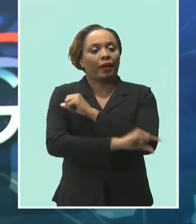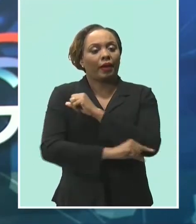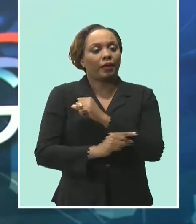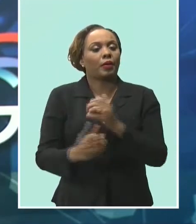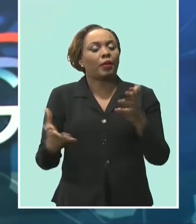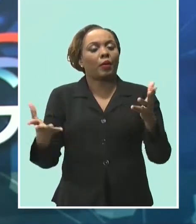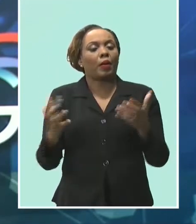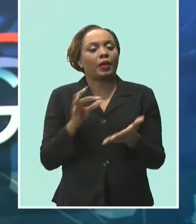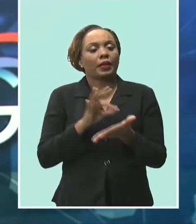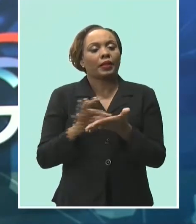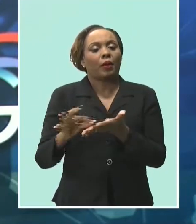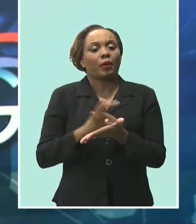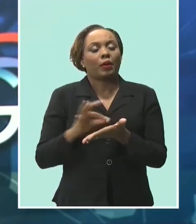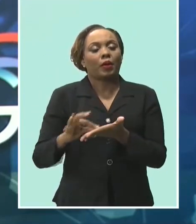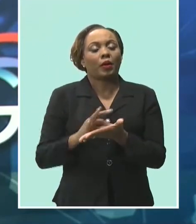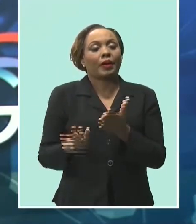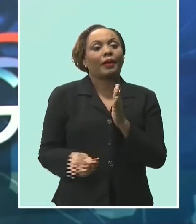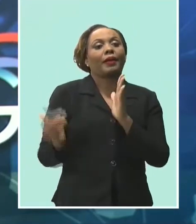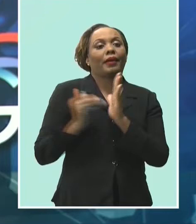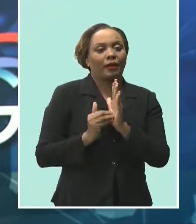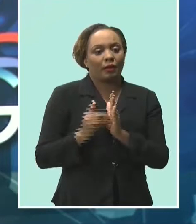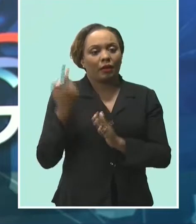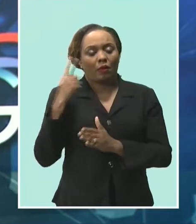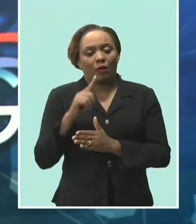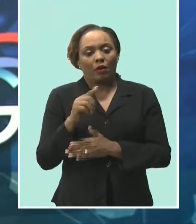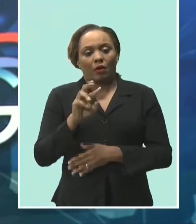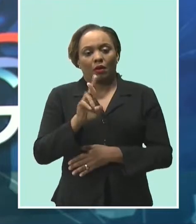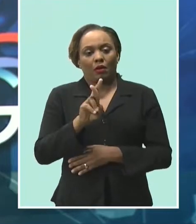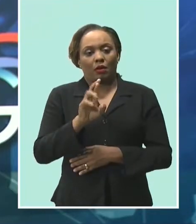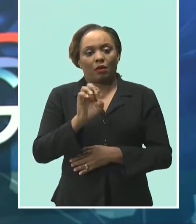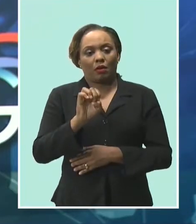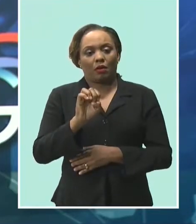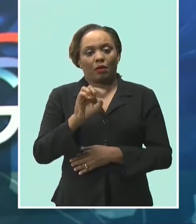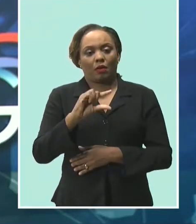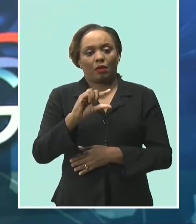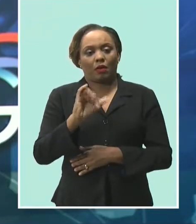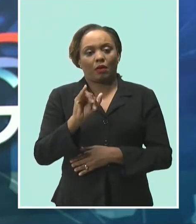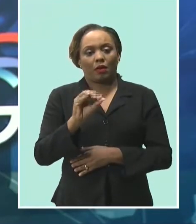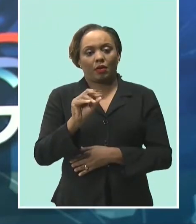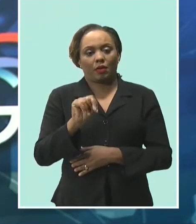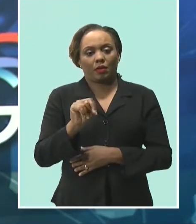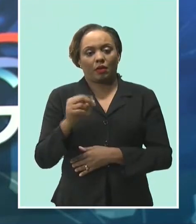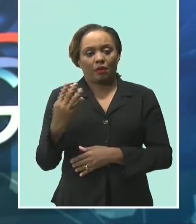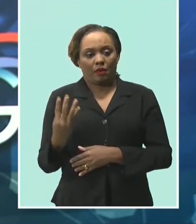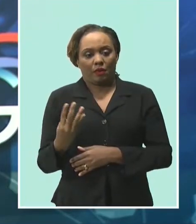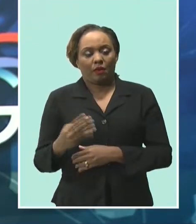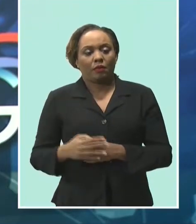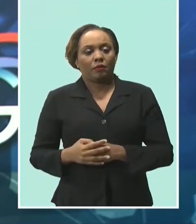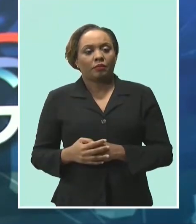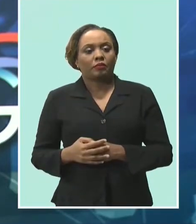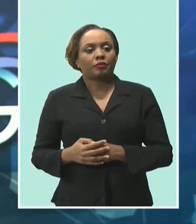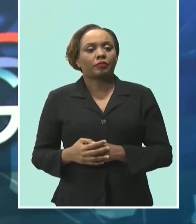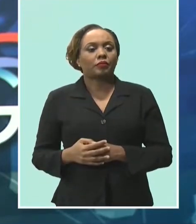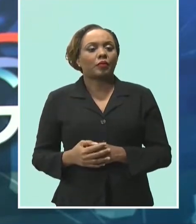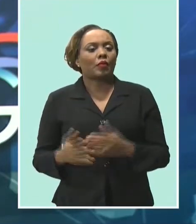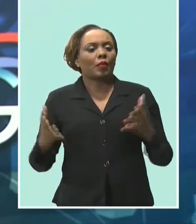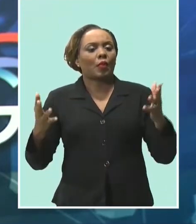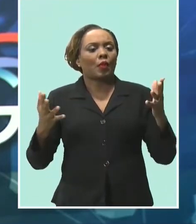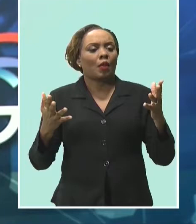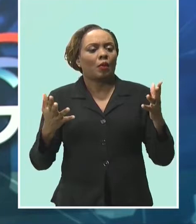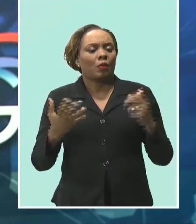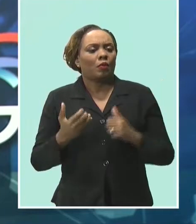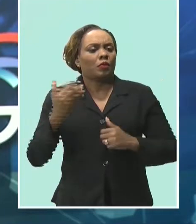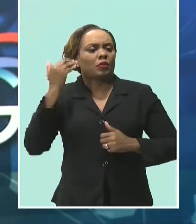recount of the ballots for Region 4. The High Court was tasked with deciding whether or not the injunction to block the Guyana Elections